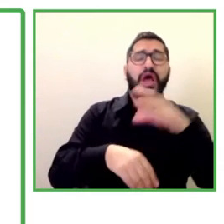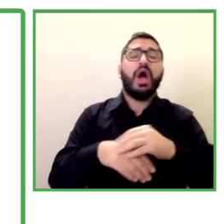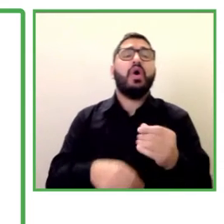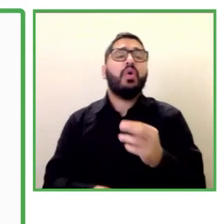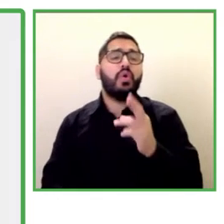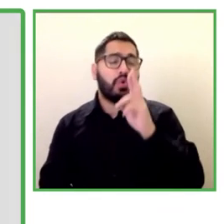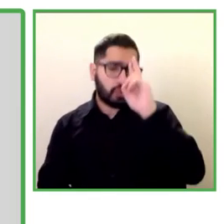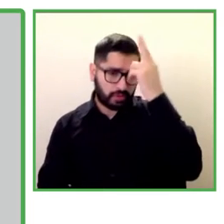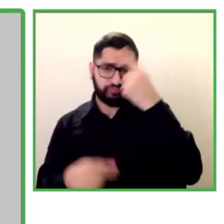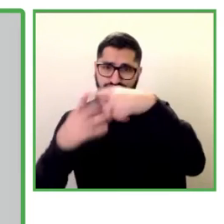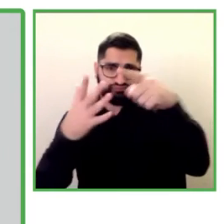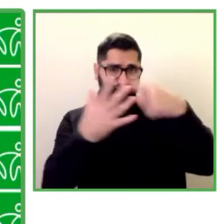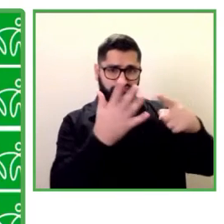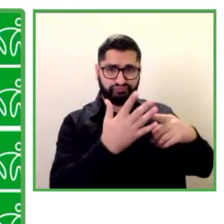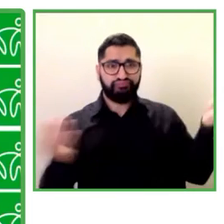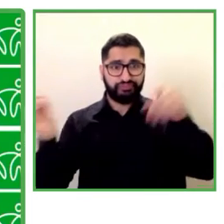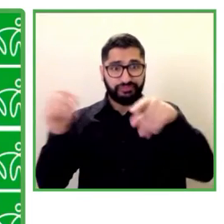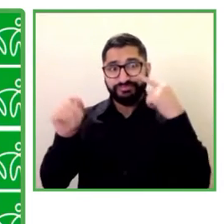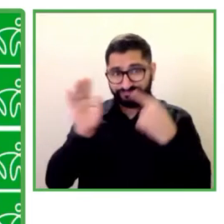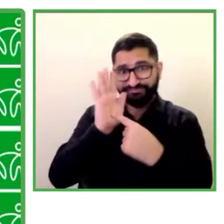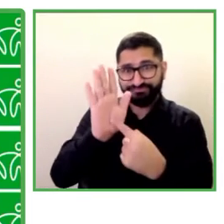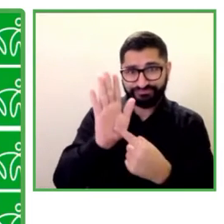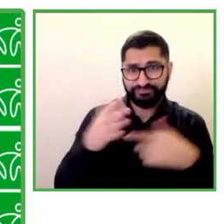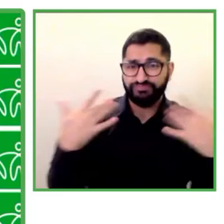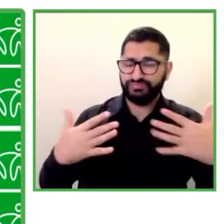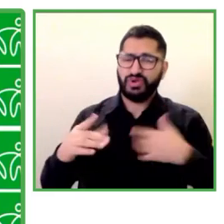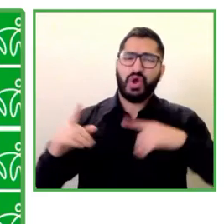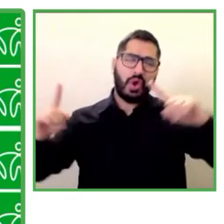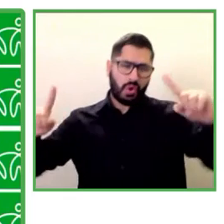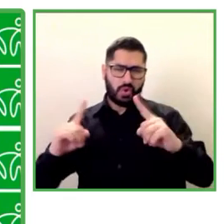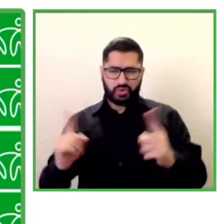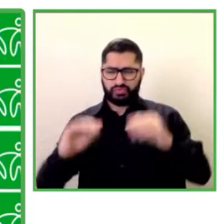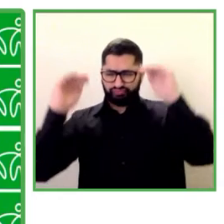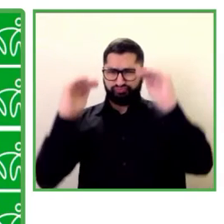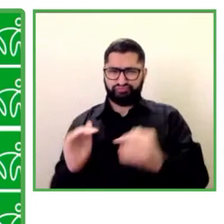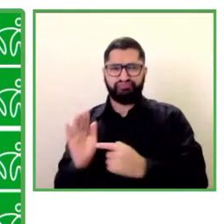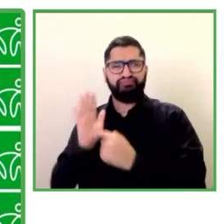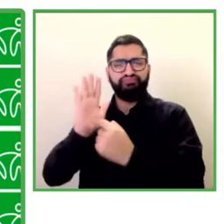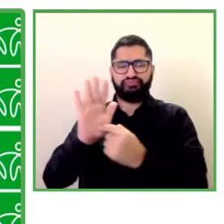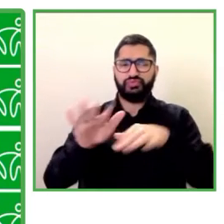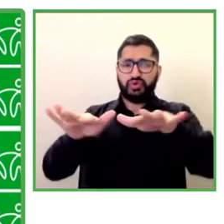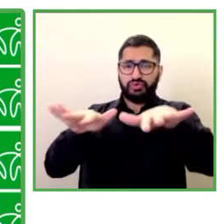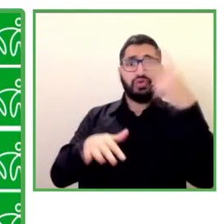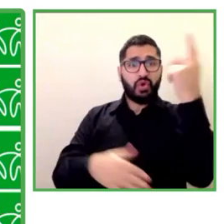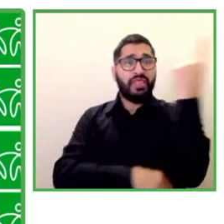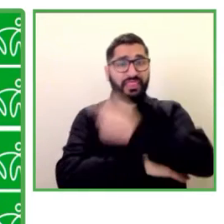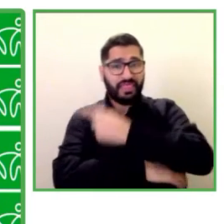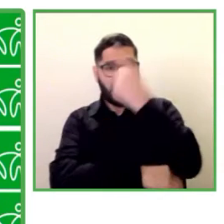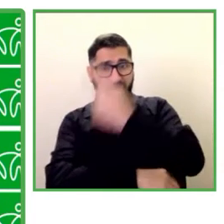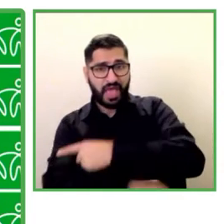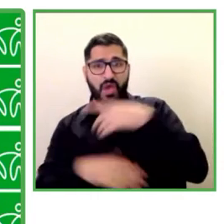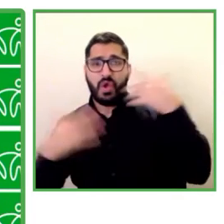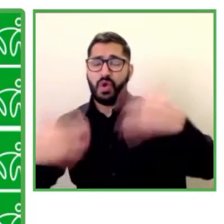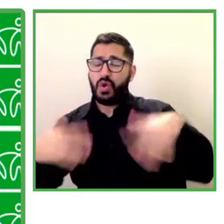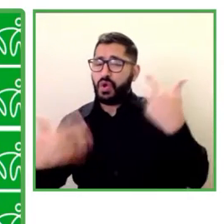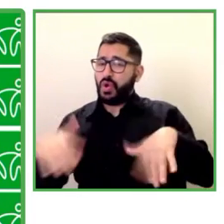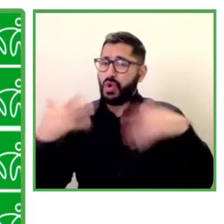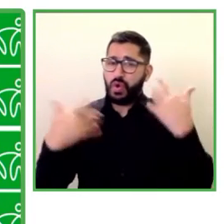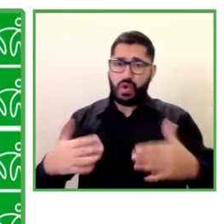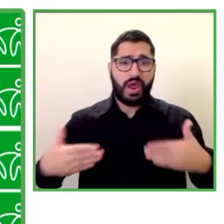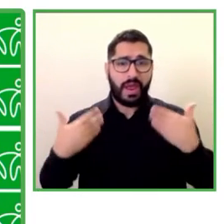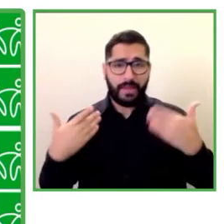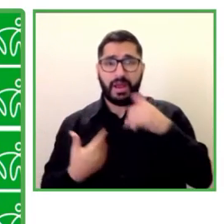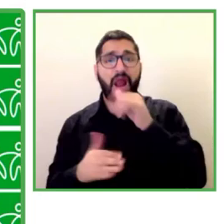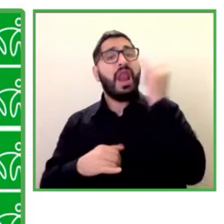participated. We saw a summary of what that two-day conference was, and After June, we presented the